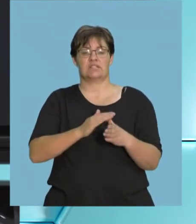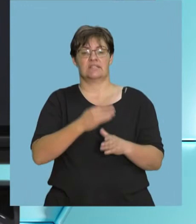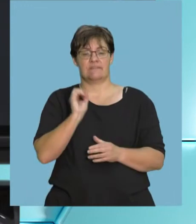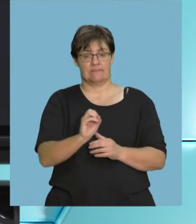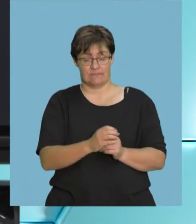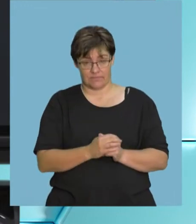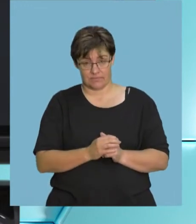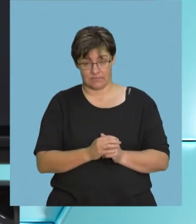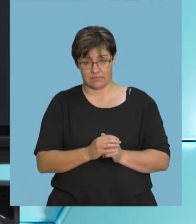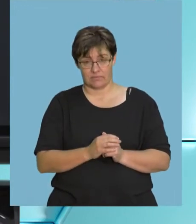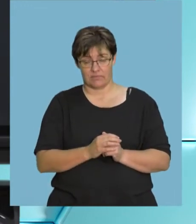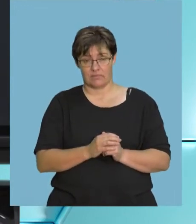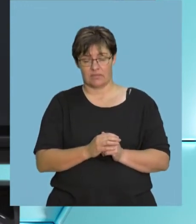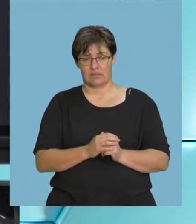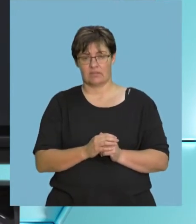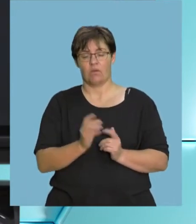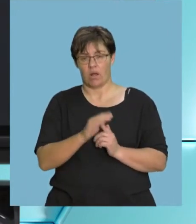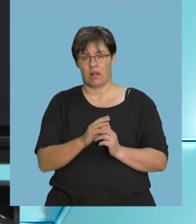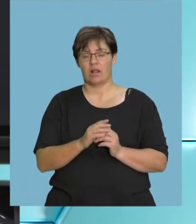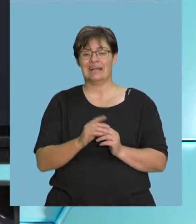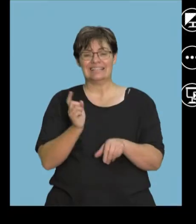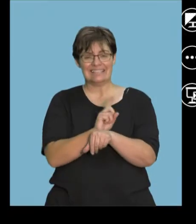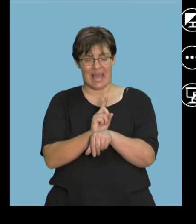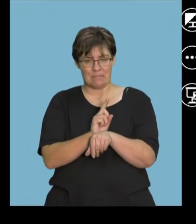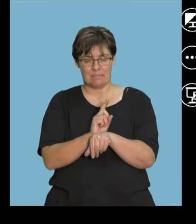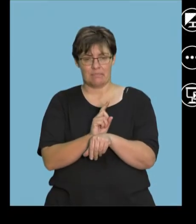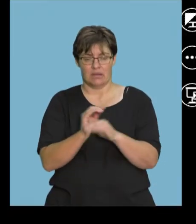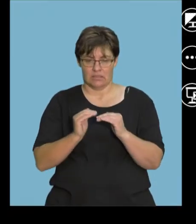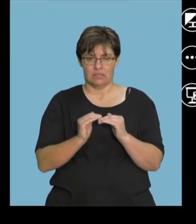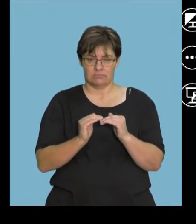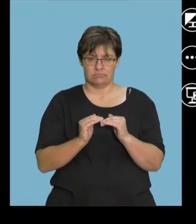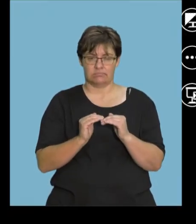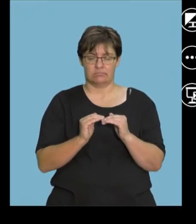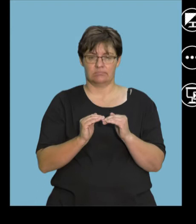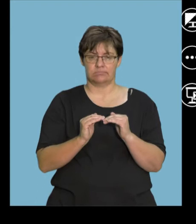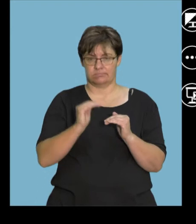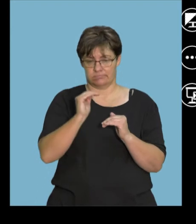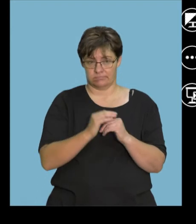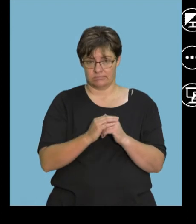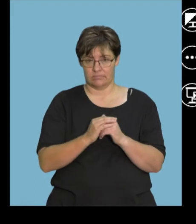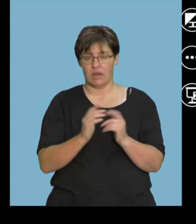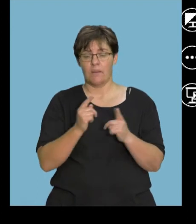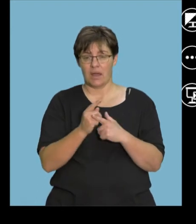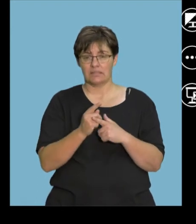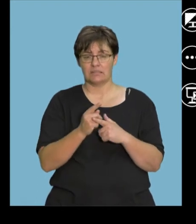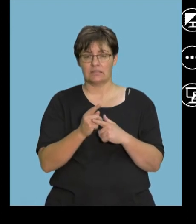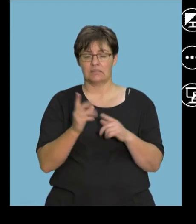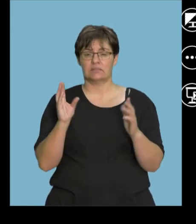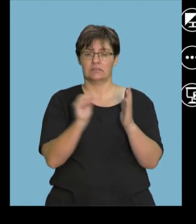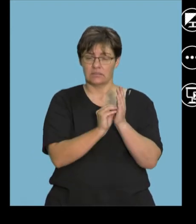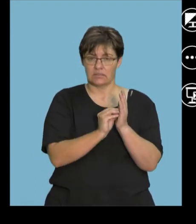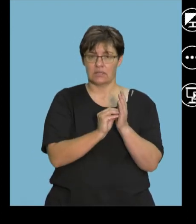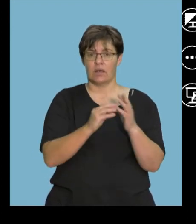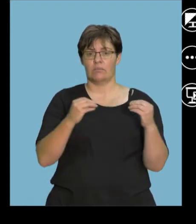direction. There's a specific reason for that, all right? So the magnetic force will decrease over time. Now, yes, it becomes a